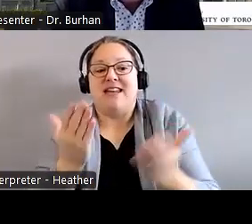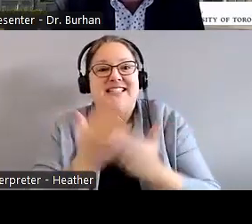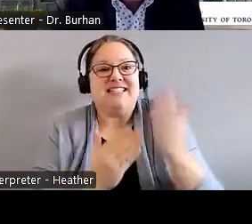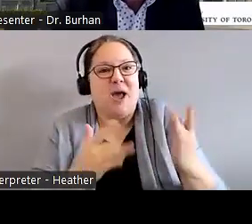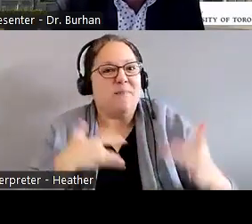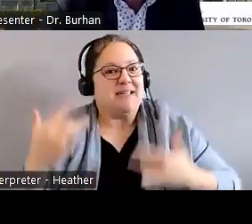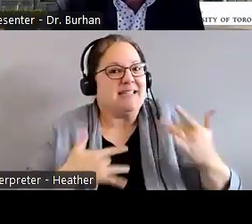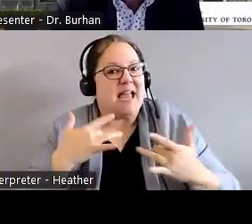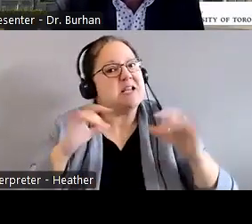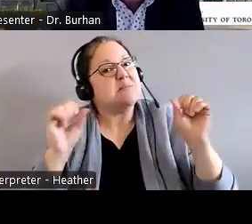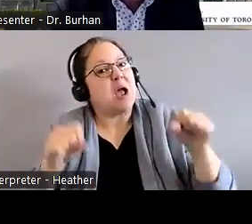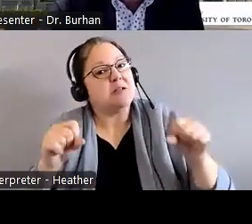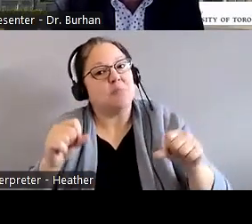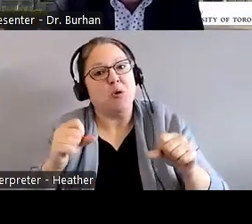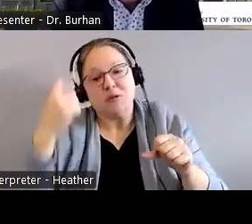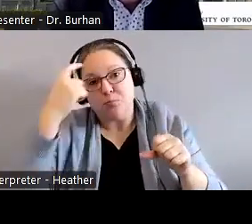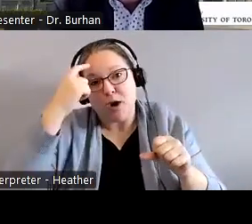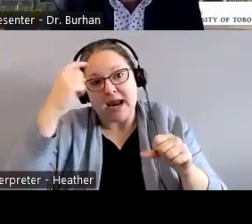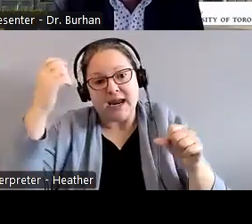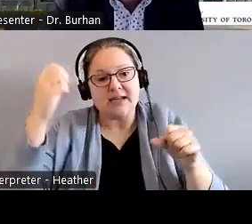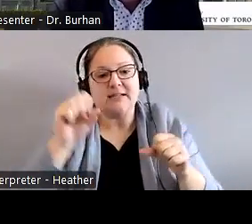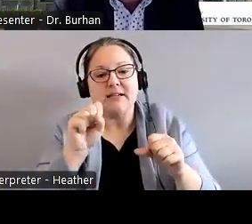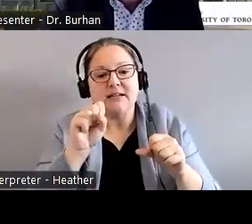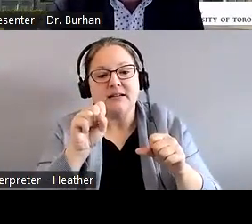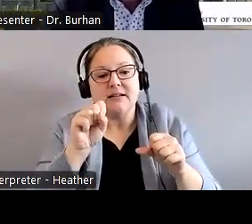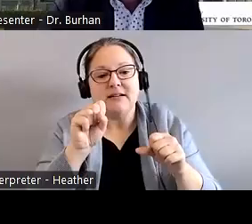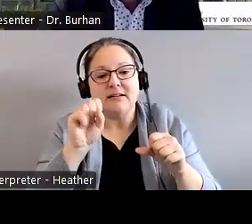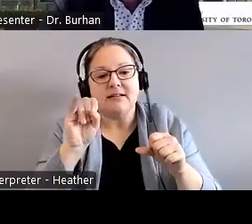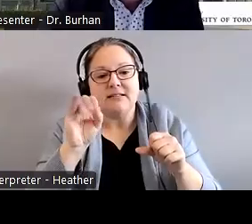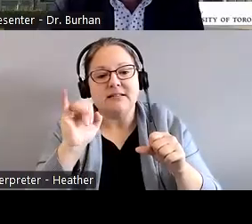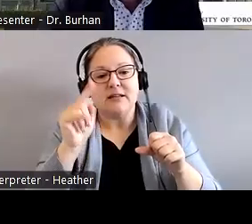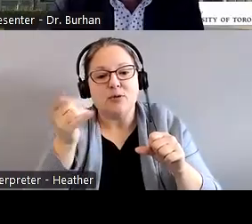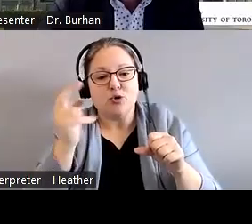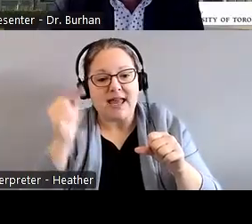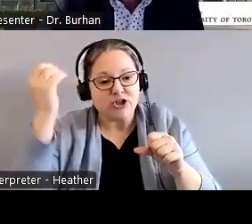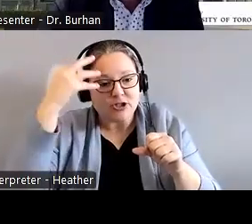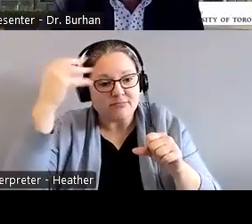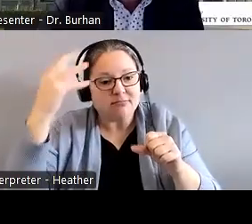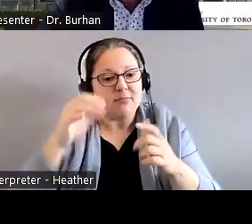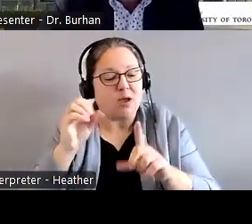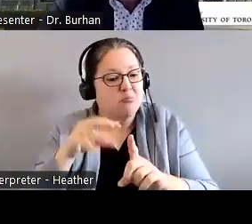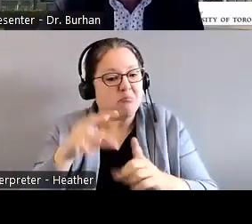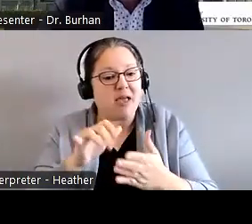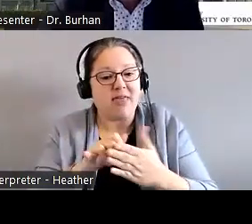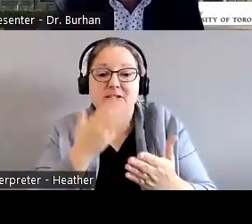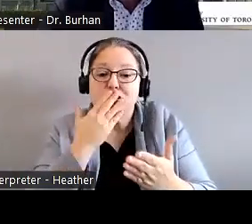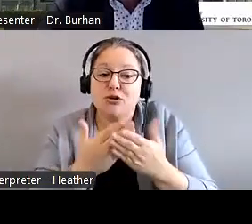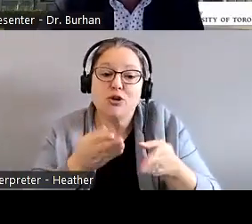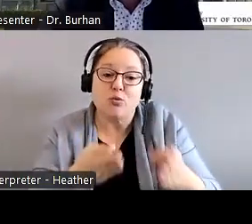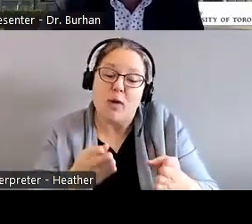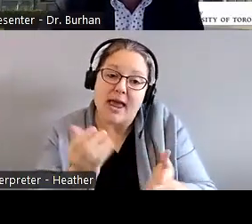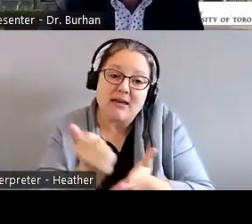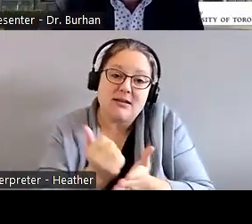about the possibility that brain stimulation is potentially a good neuroplastic intervention for depression and